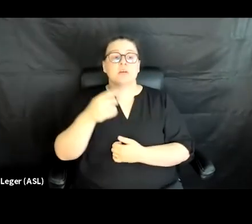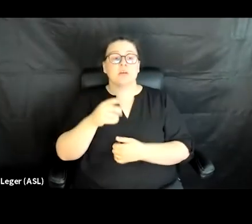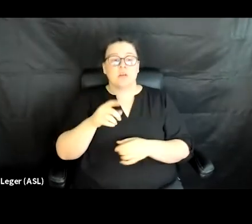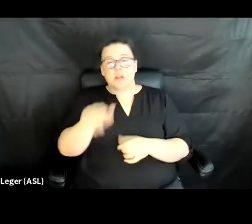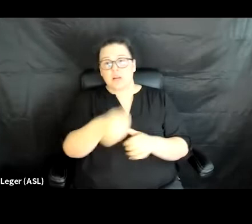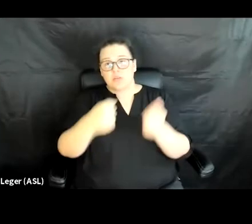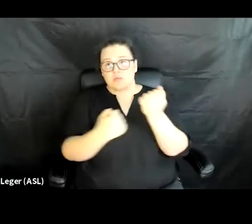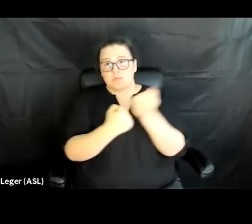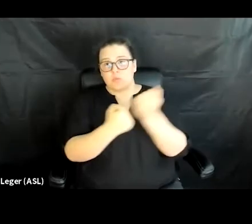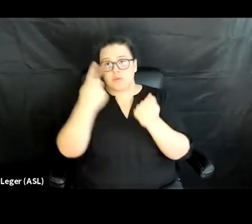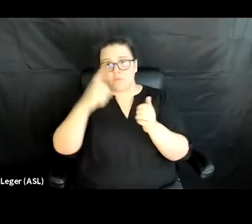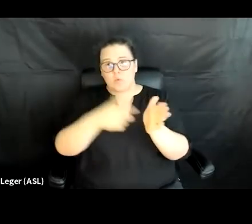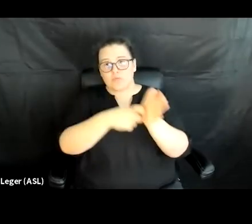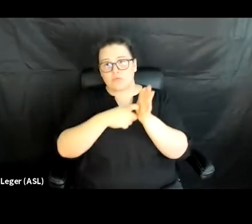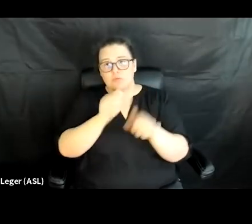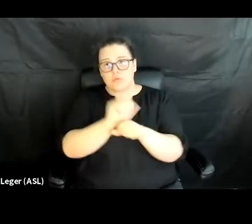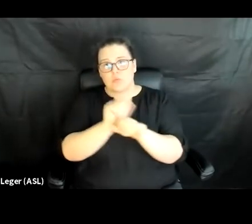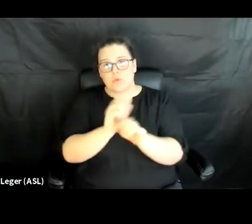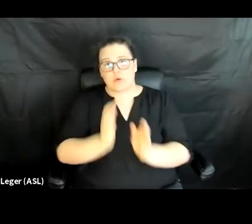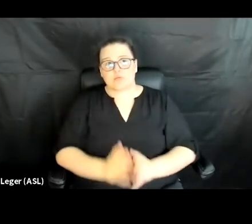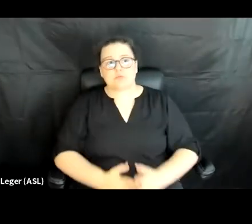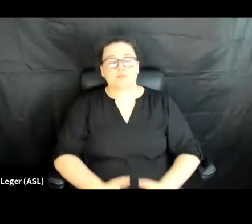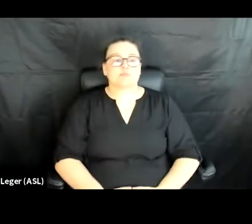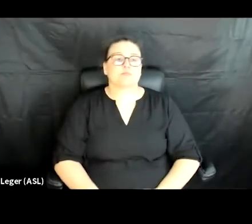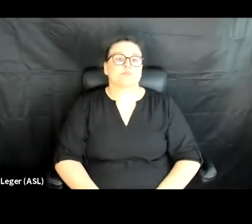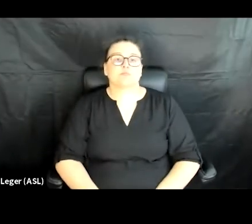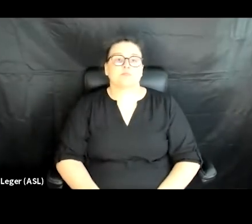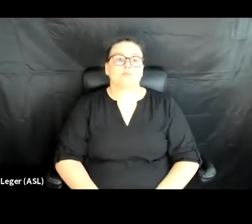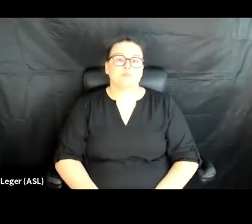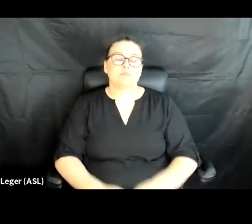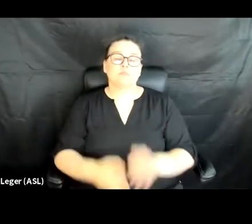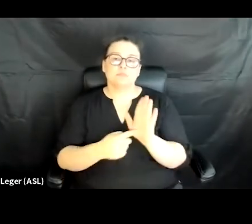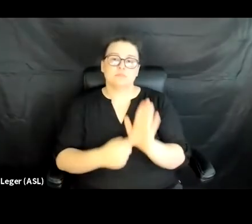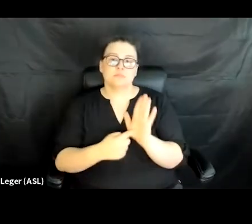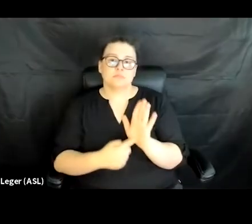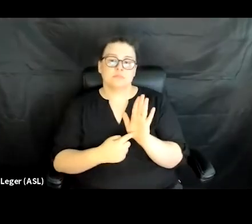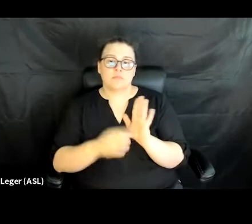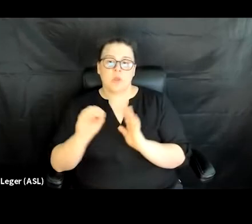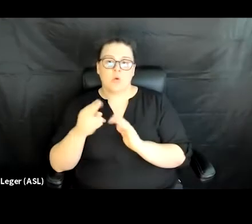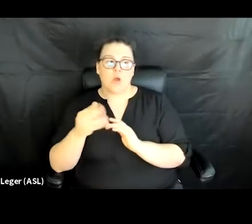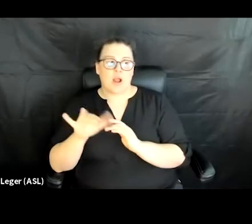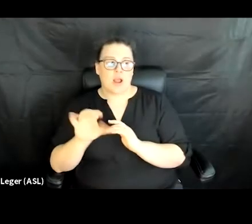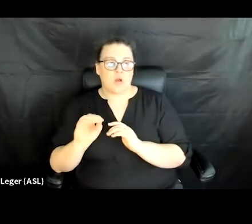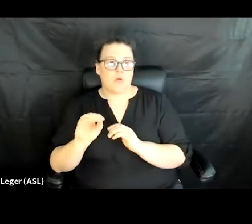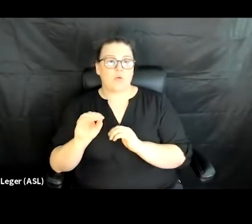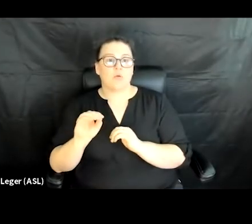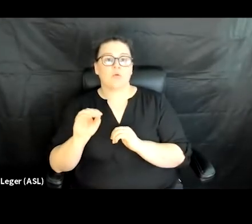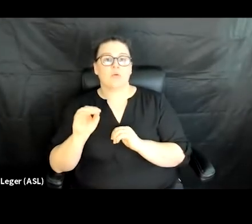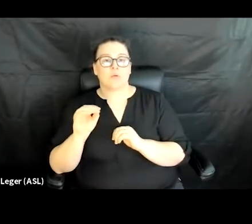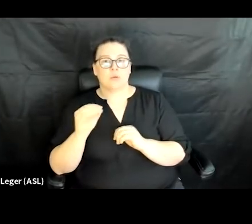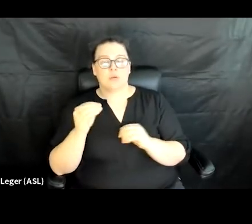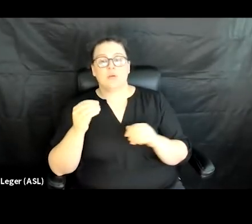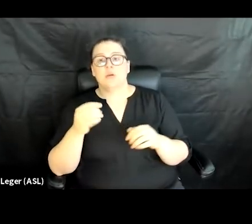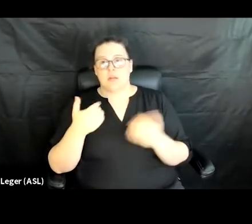the pandemic. Next slide, please. So some examples here, Ohio had convened a COVID-19 minority